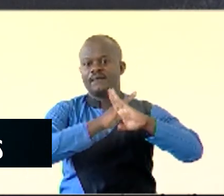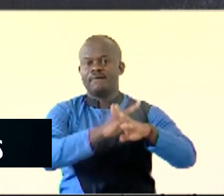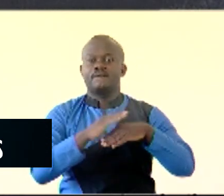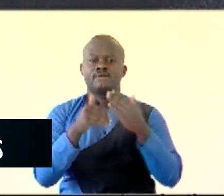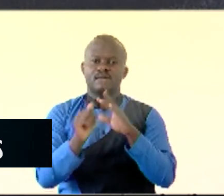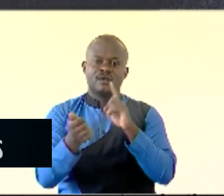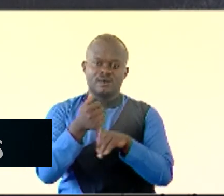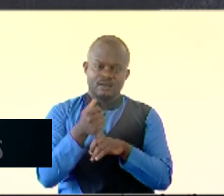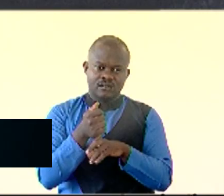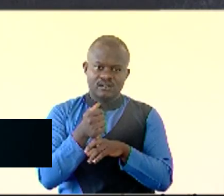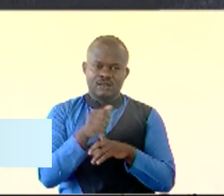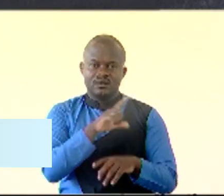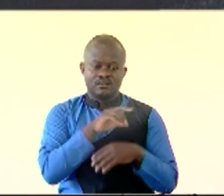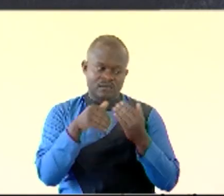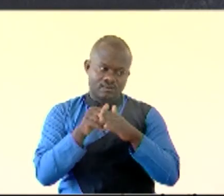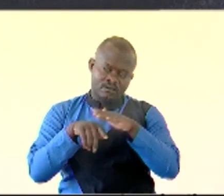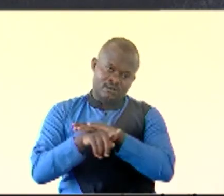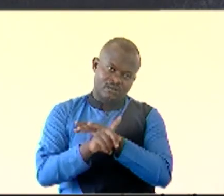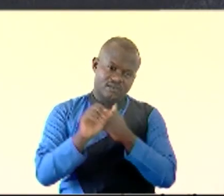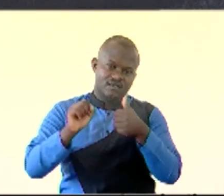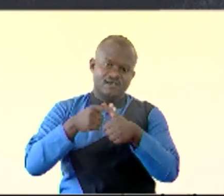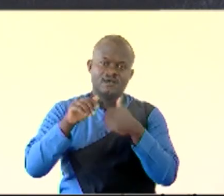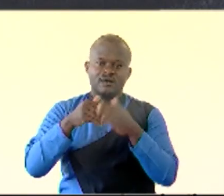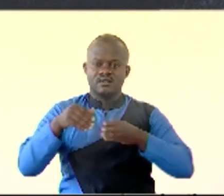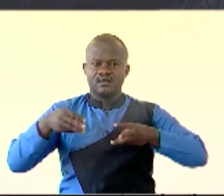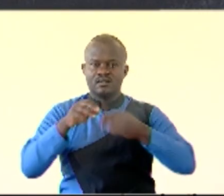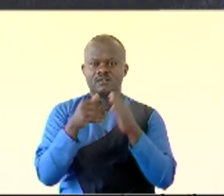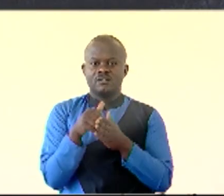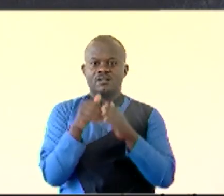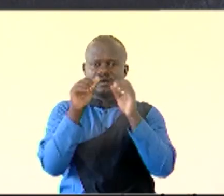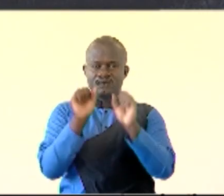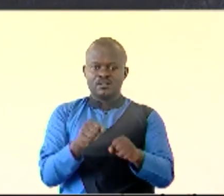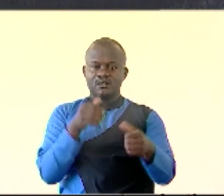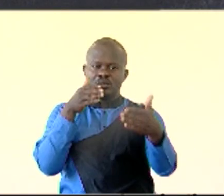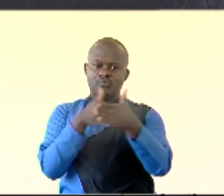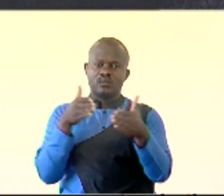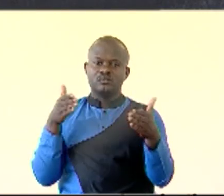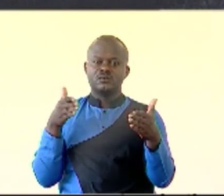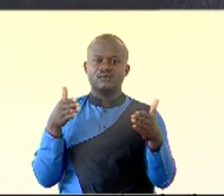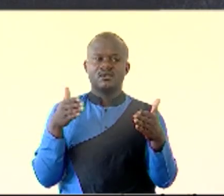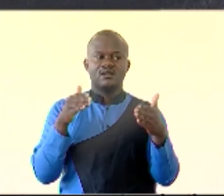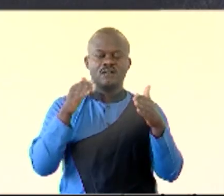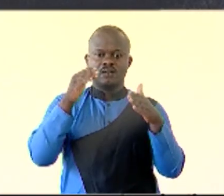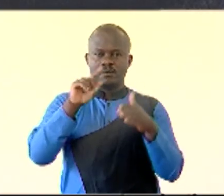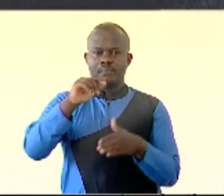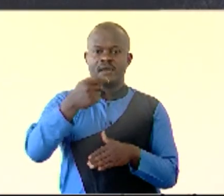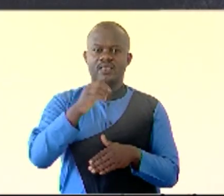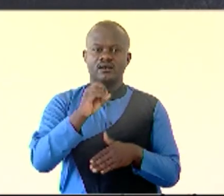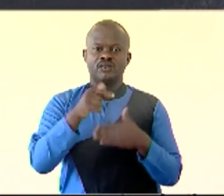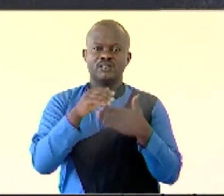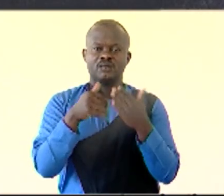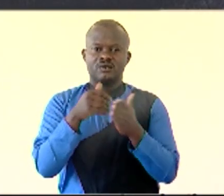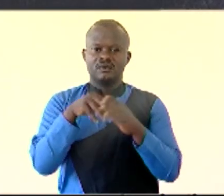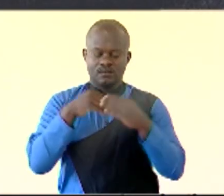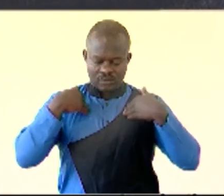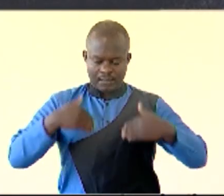got a chance of passing the first line of defense. The first line of defense has not blocked the pathogen not to enter into the